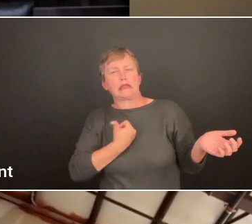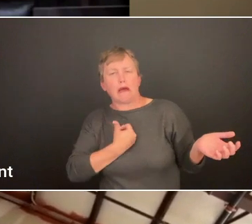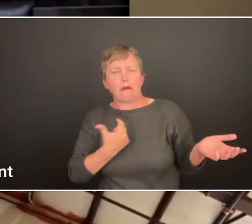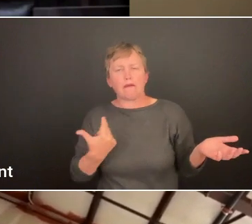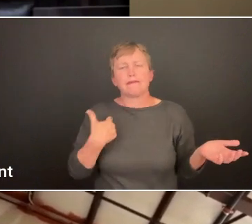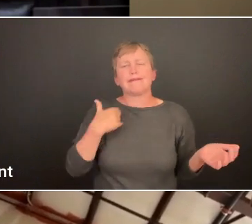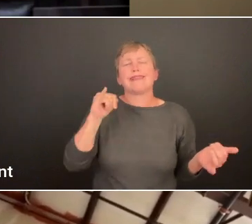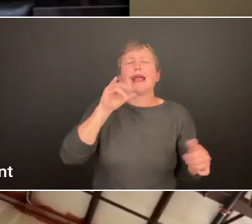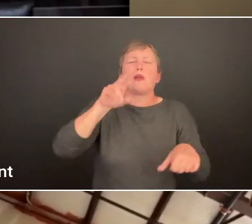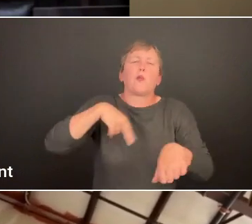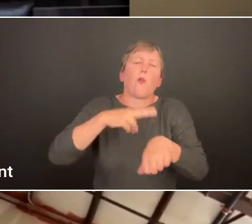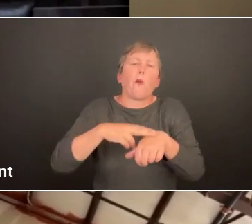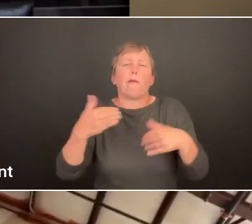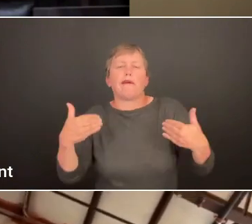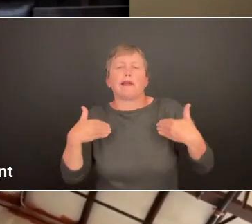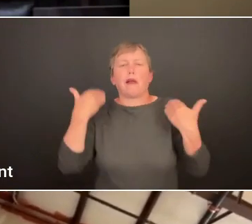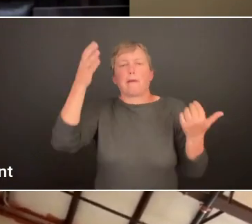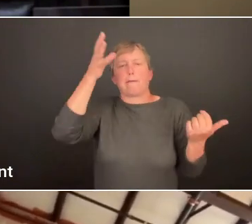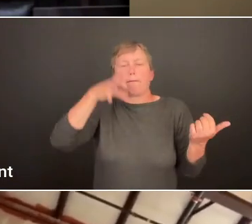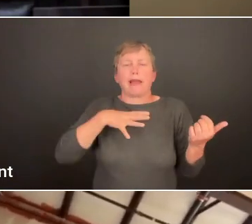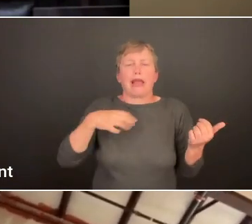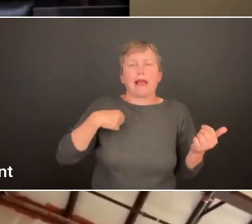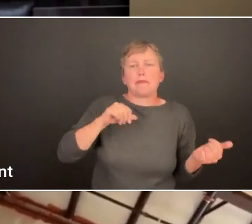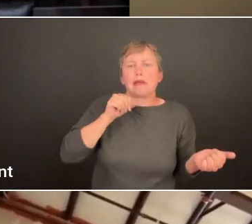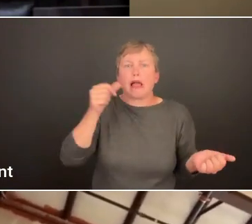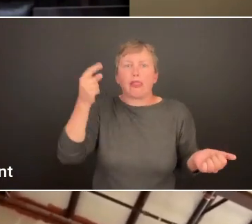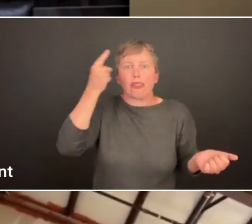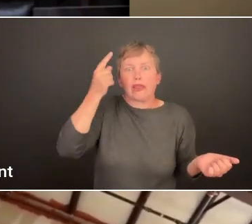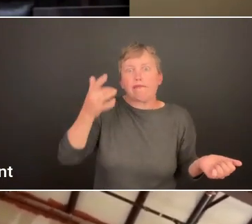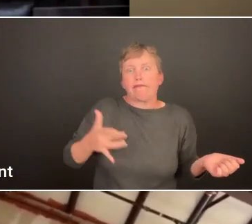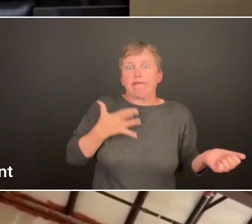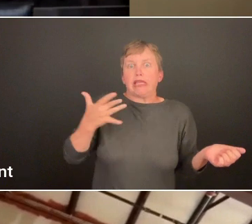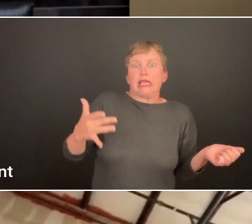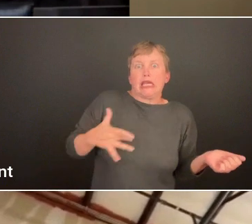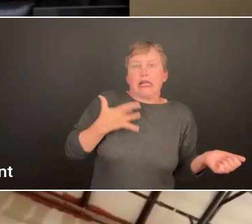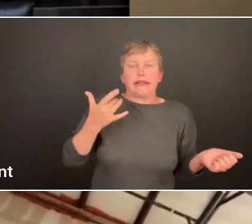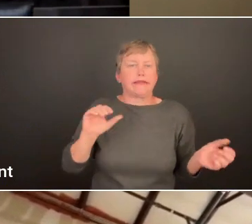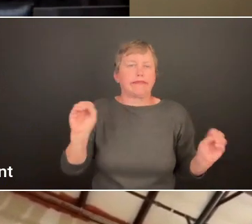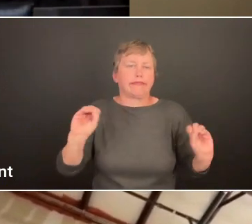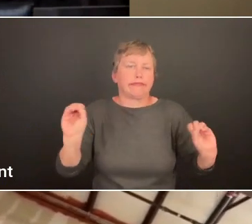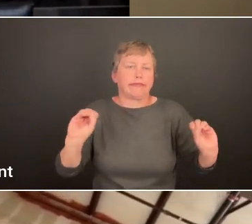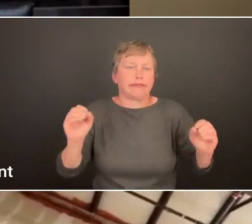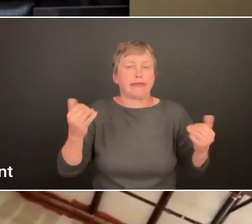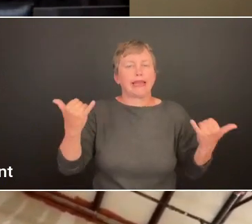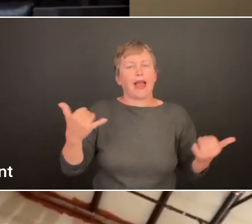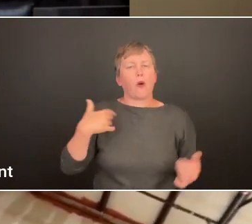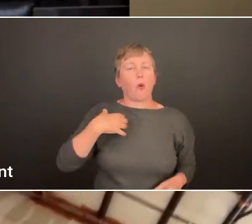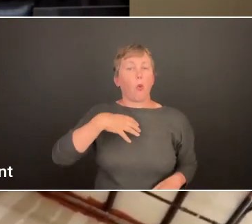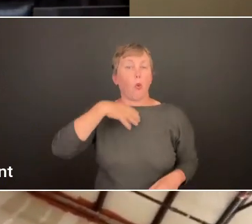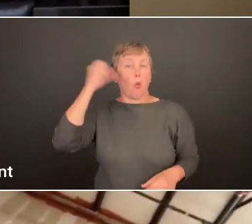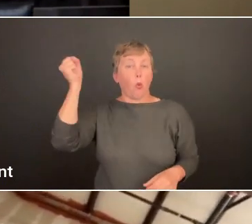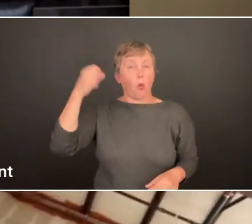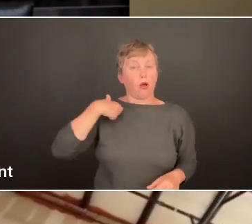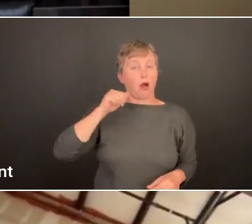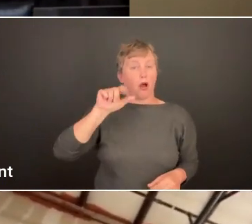it just wouldn't happen. You know, and then as a young male, as shallow as it is as a young male,